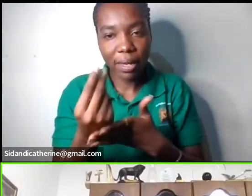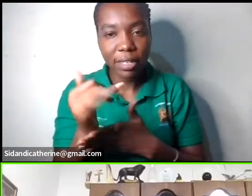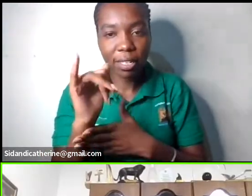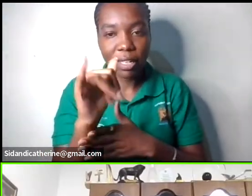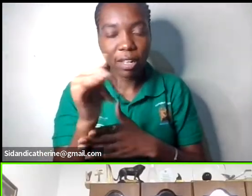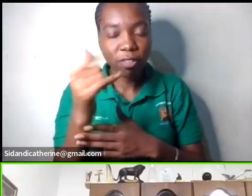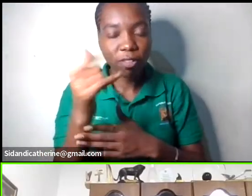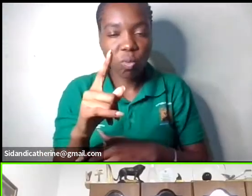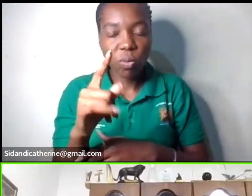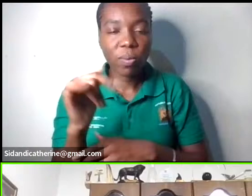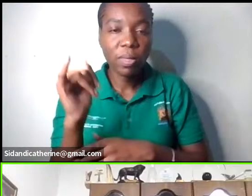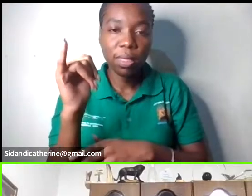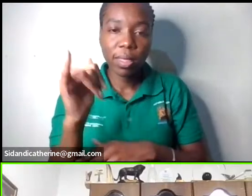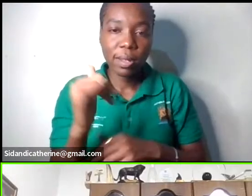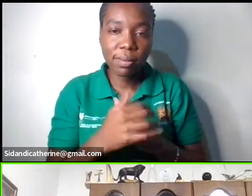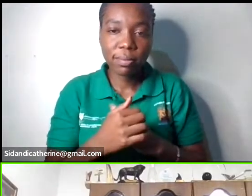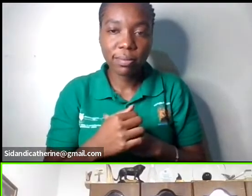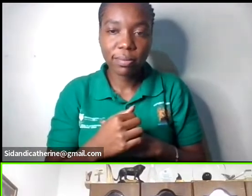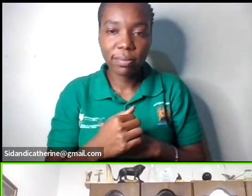that perhaps the